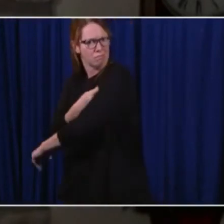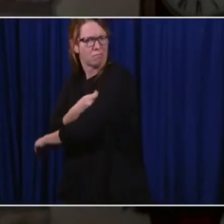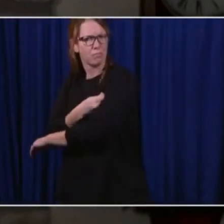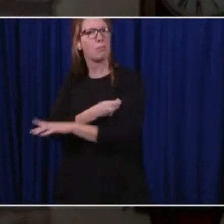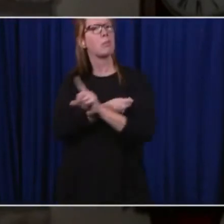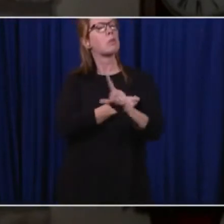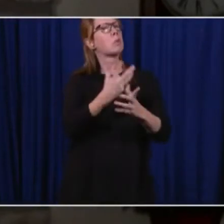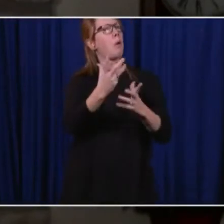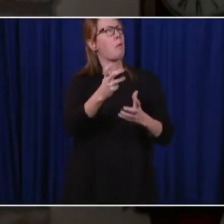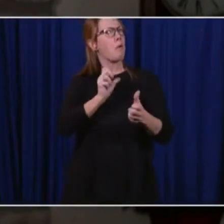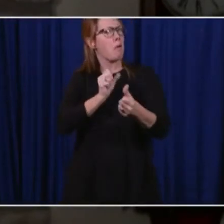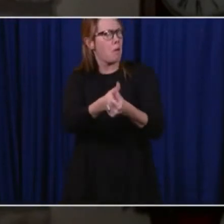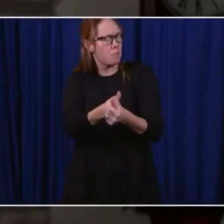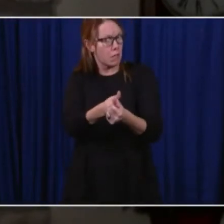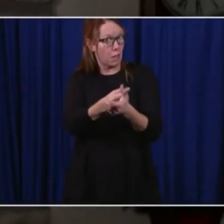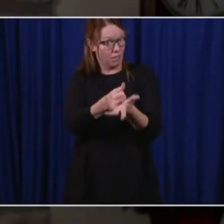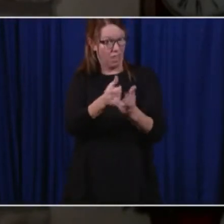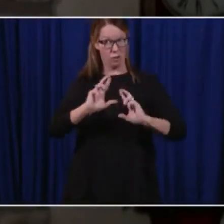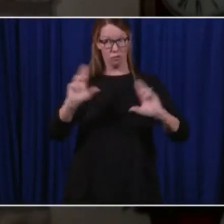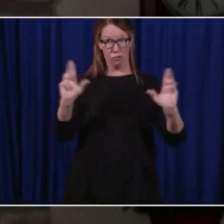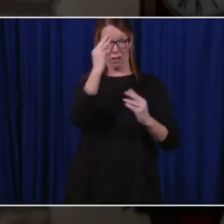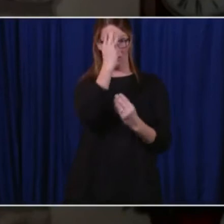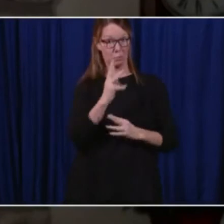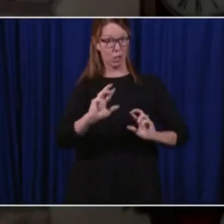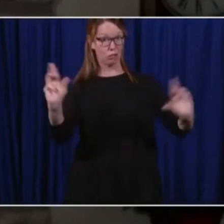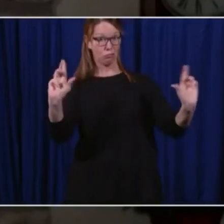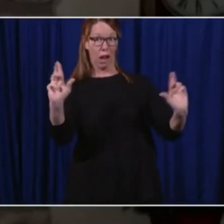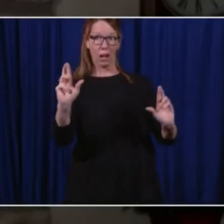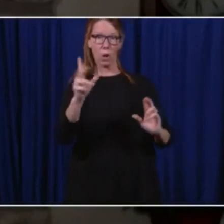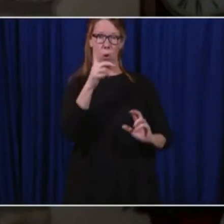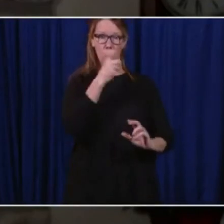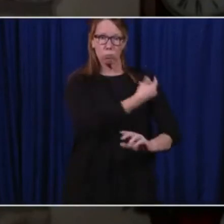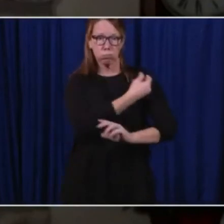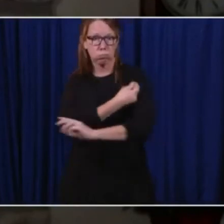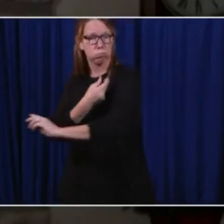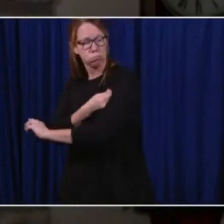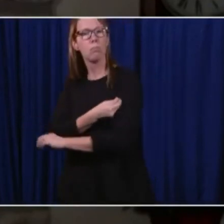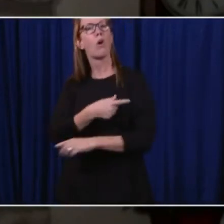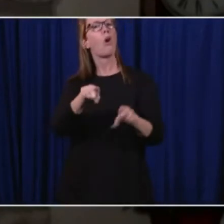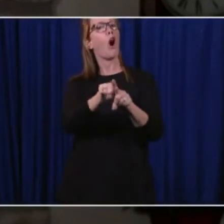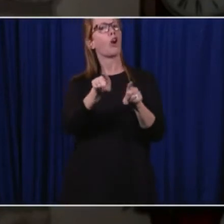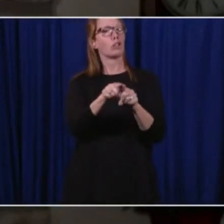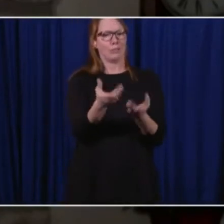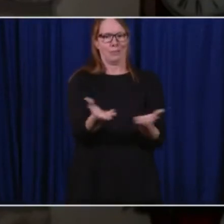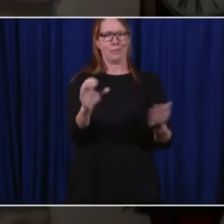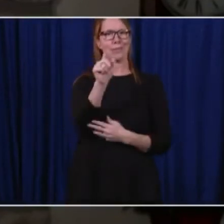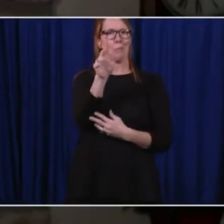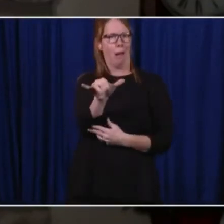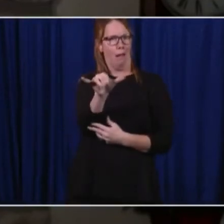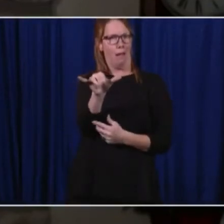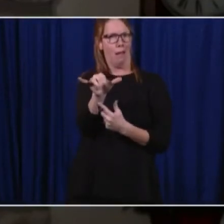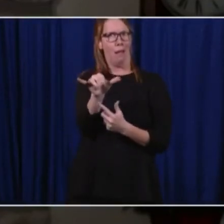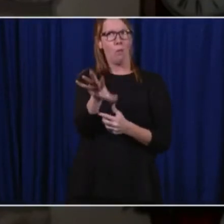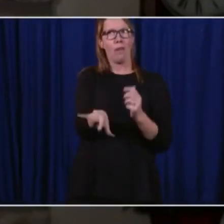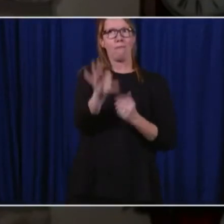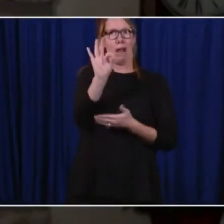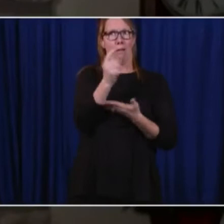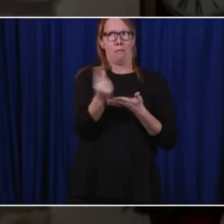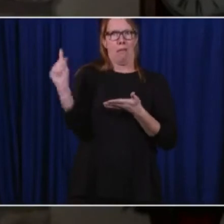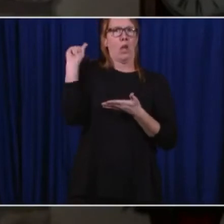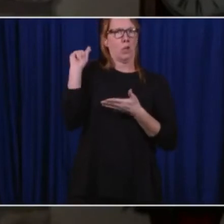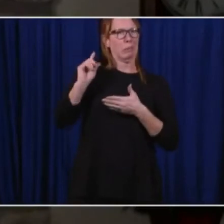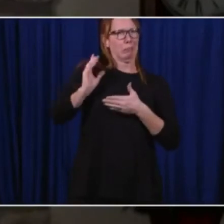update on that, if that's up and ready. And then the other thing is about the supply. We obviously found out late last week that